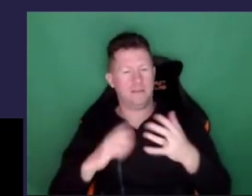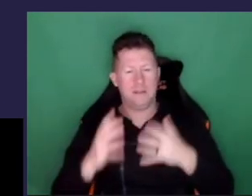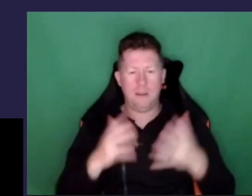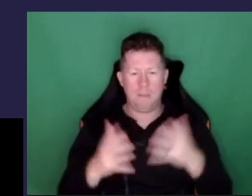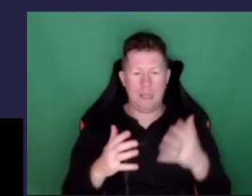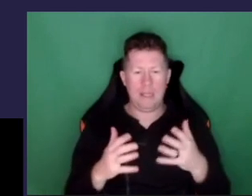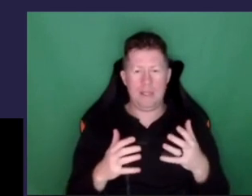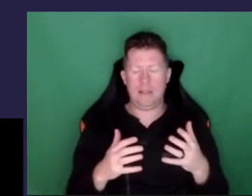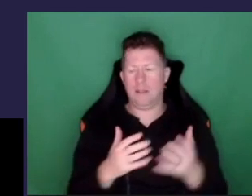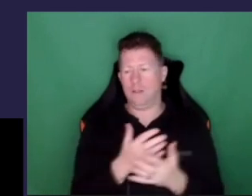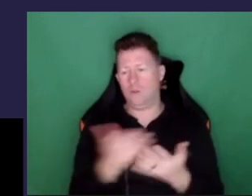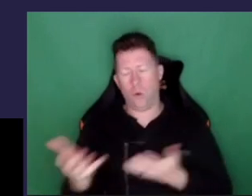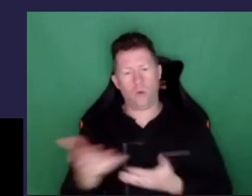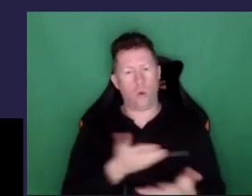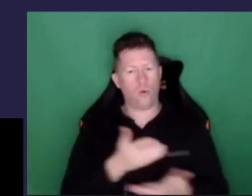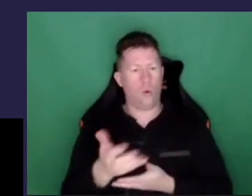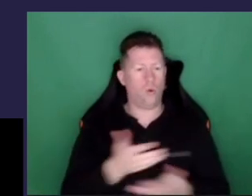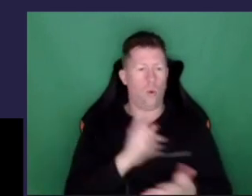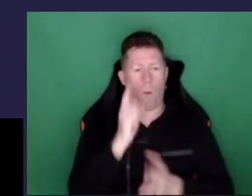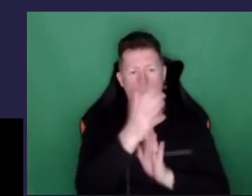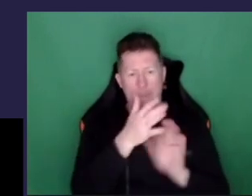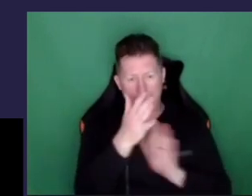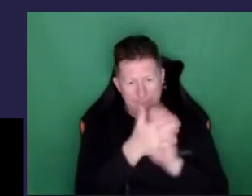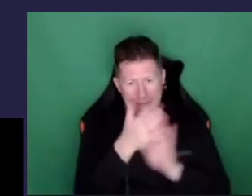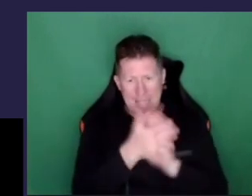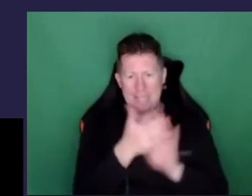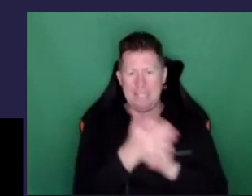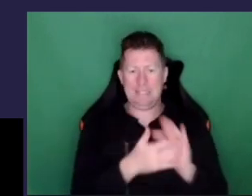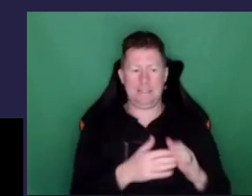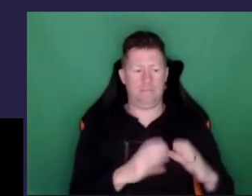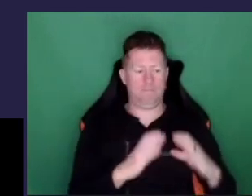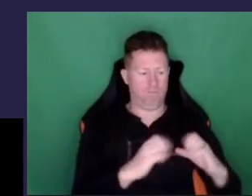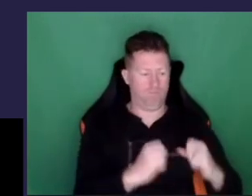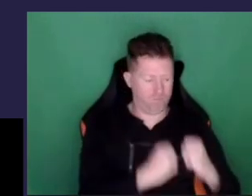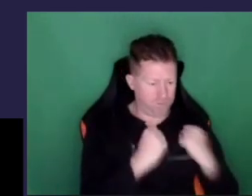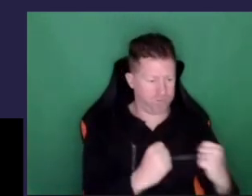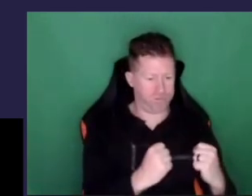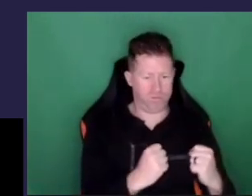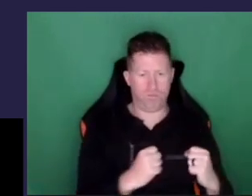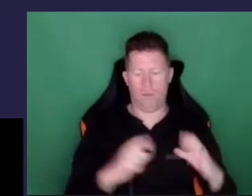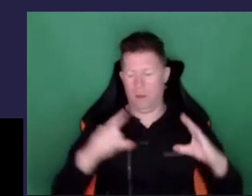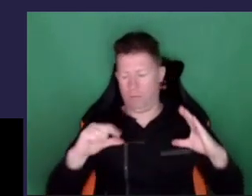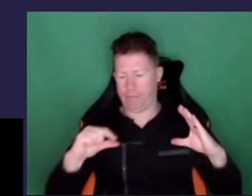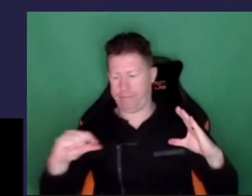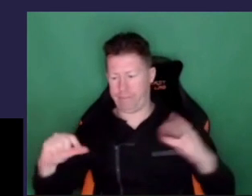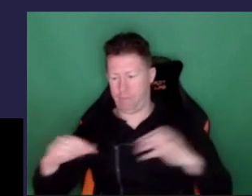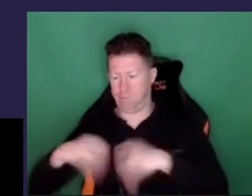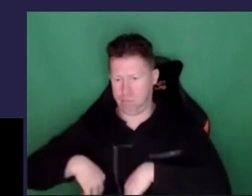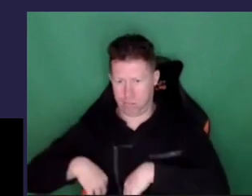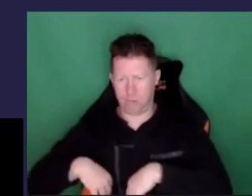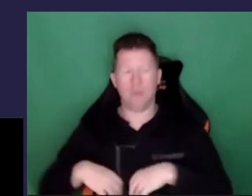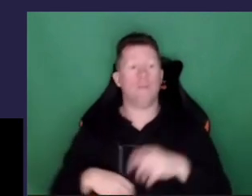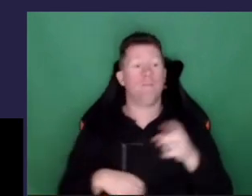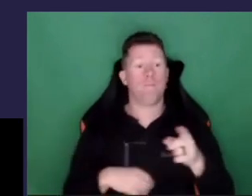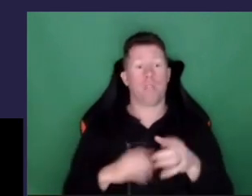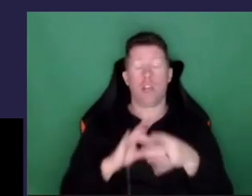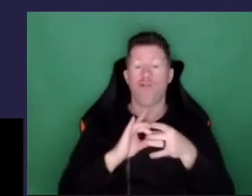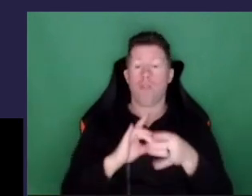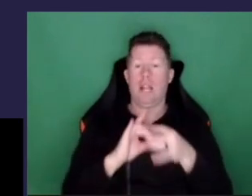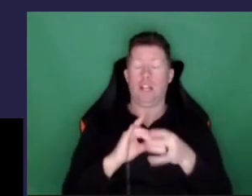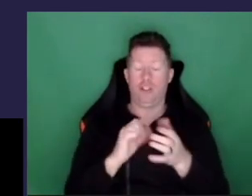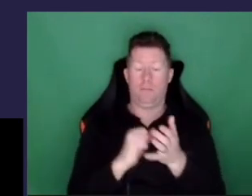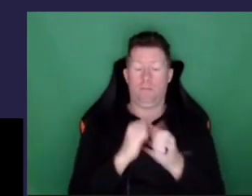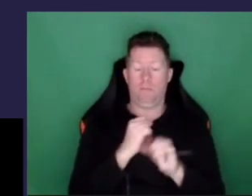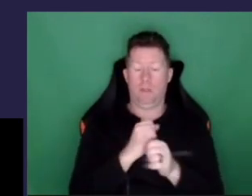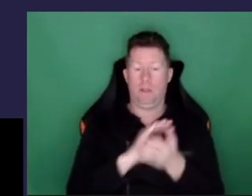long conversation about that. I try to talk to people about relationship ghettos. And most of us, by the way, live in relationship